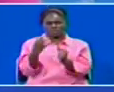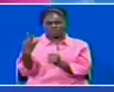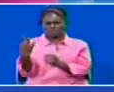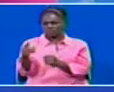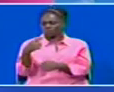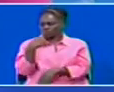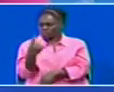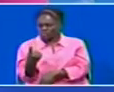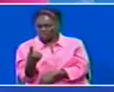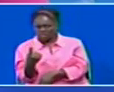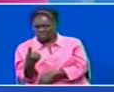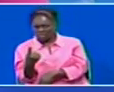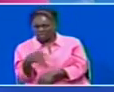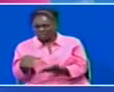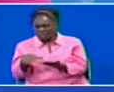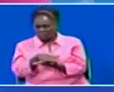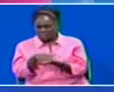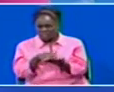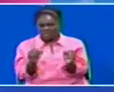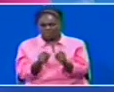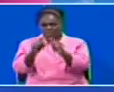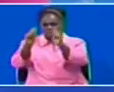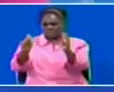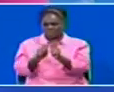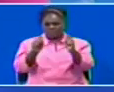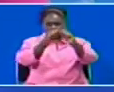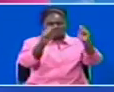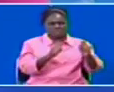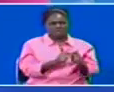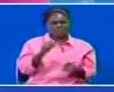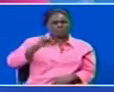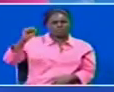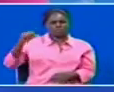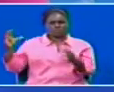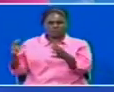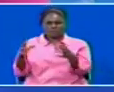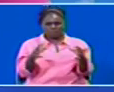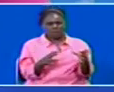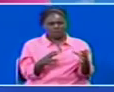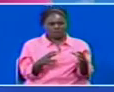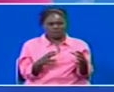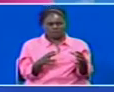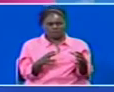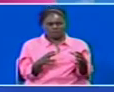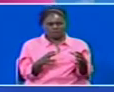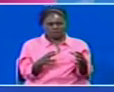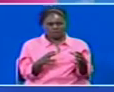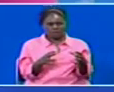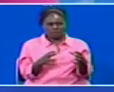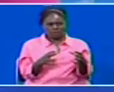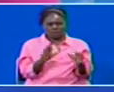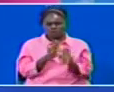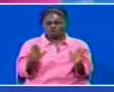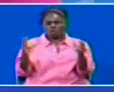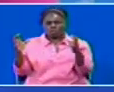said basically the same thing about ethnicization of political parties, as it were, basically because there's no party